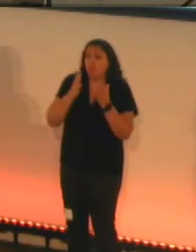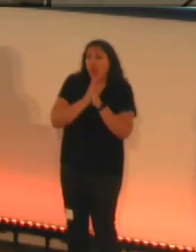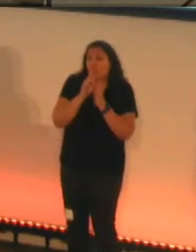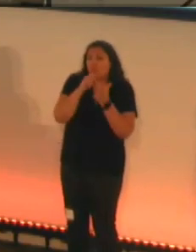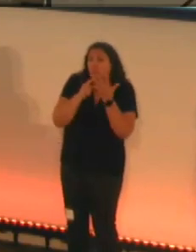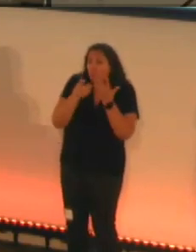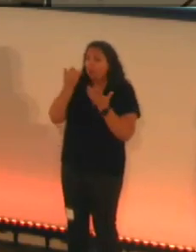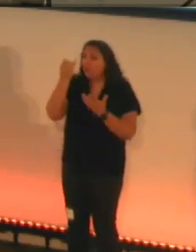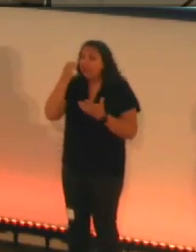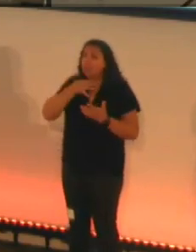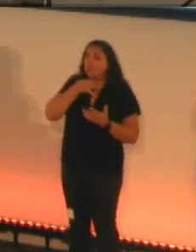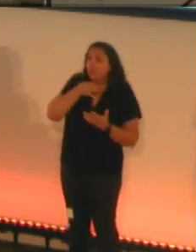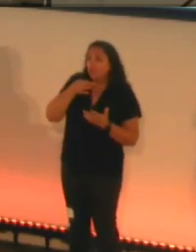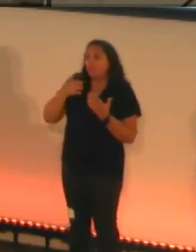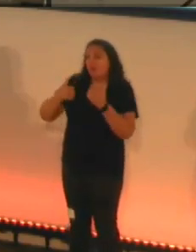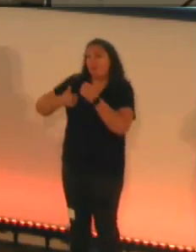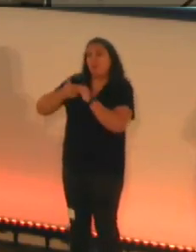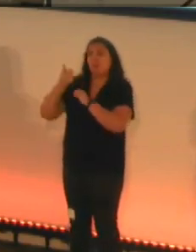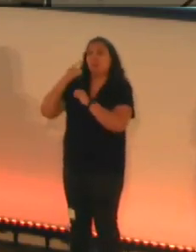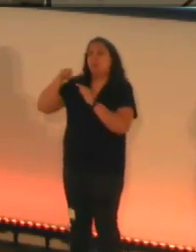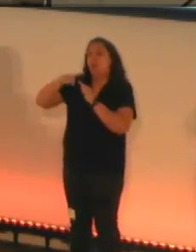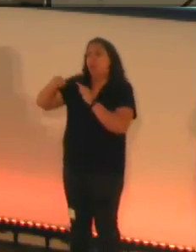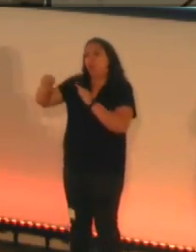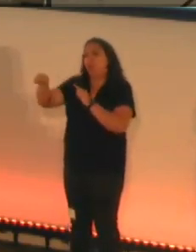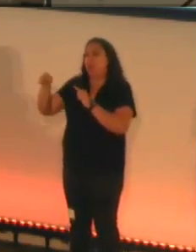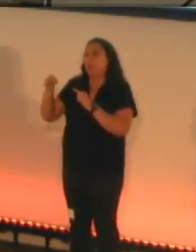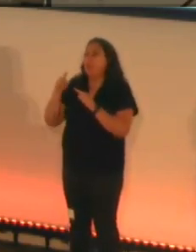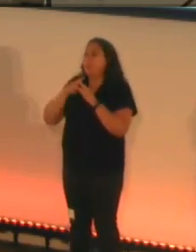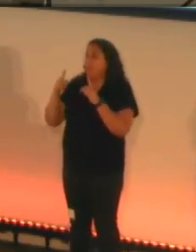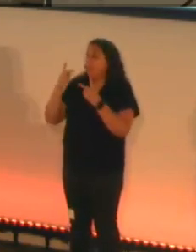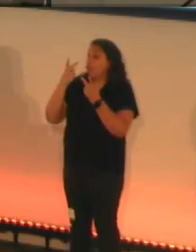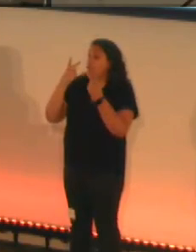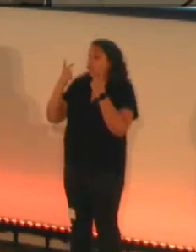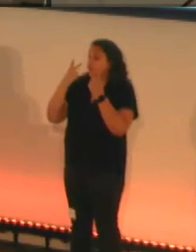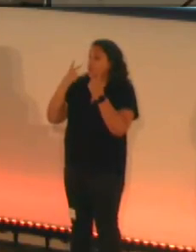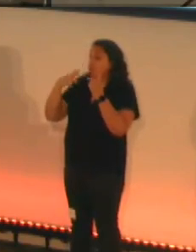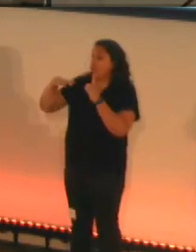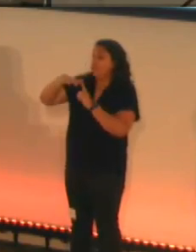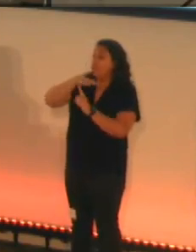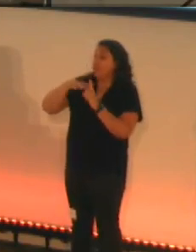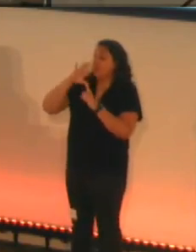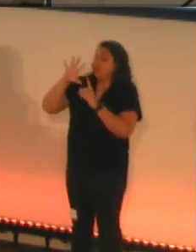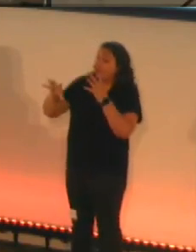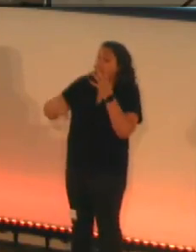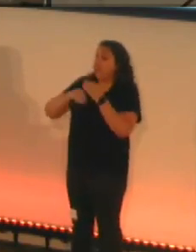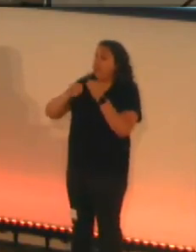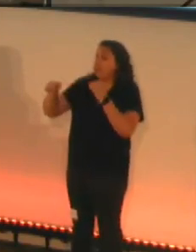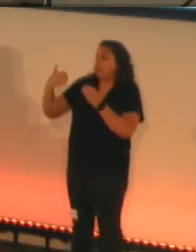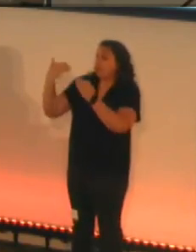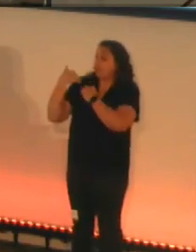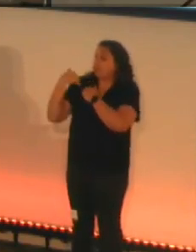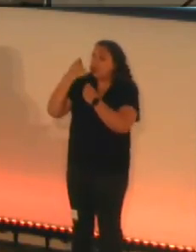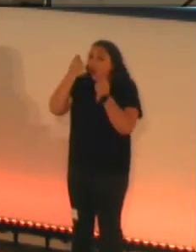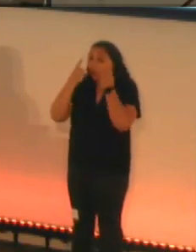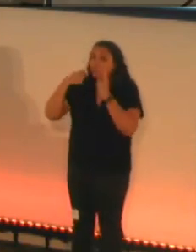of that goal is just, you know, navigation. But in this virtual environment, we had put those additional tasks of understanding the space,